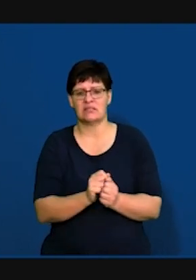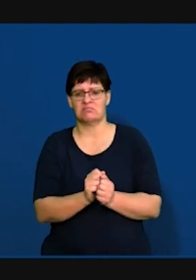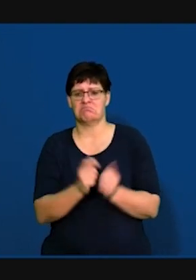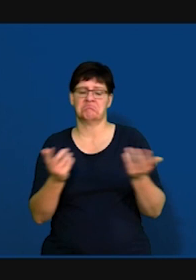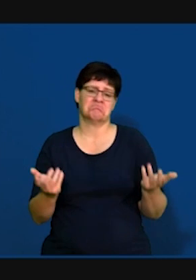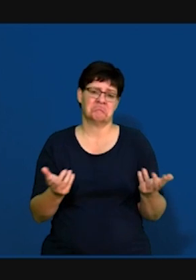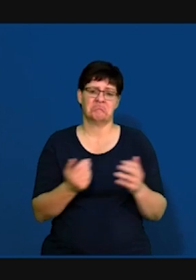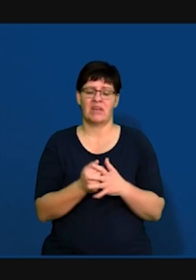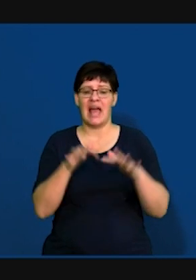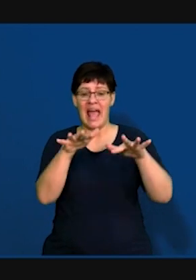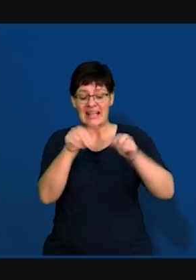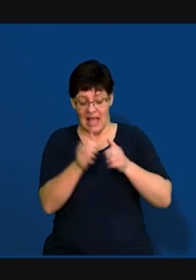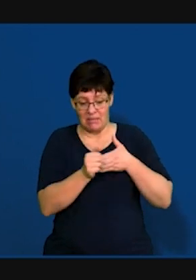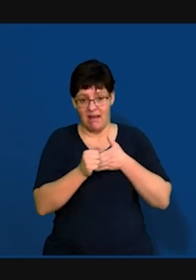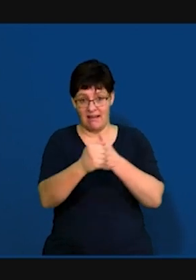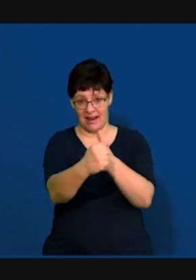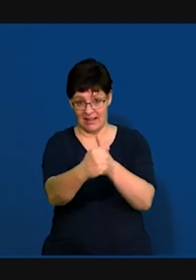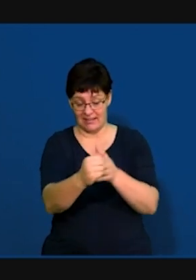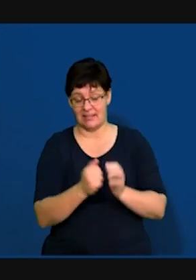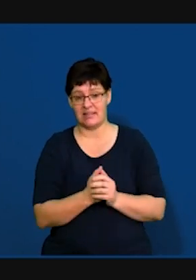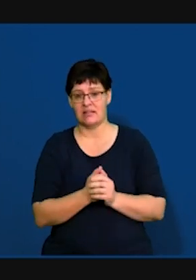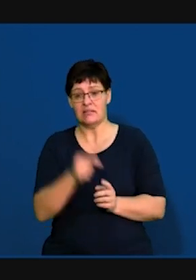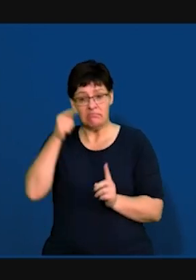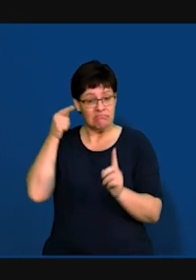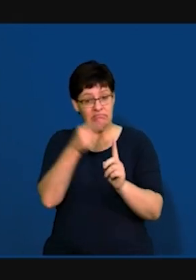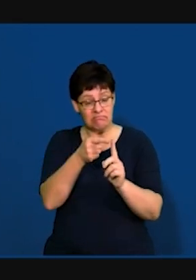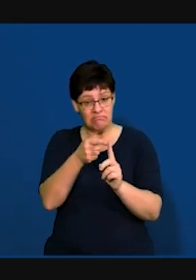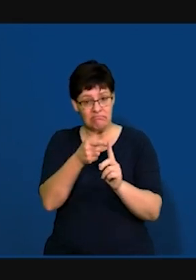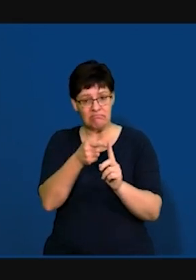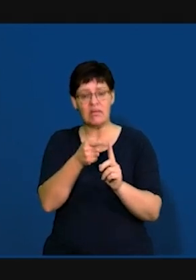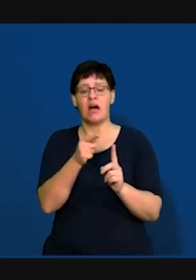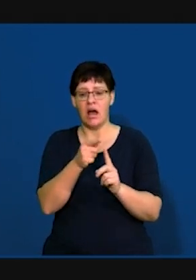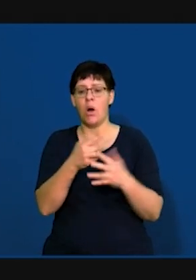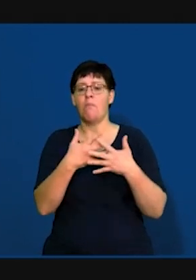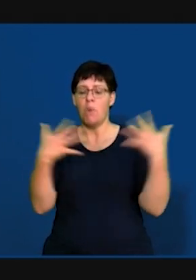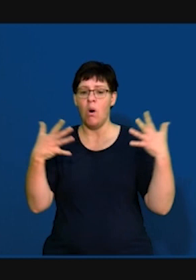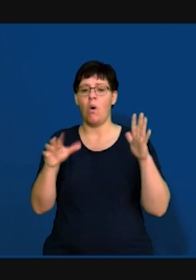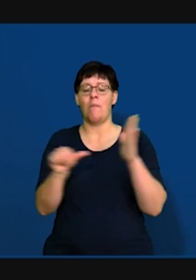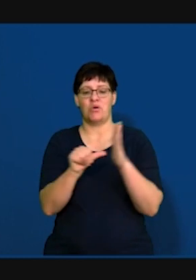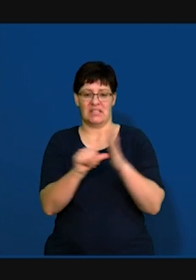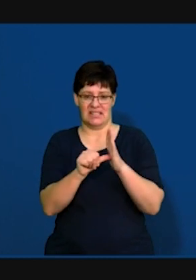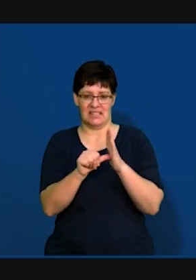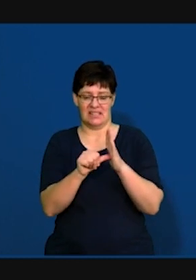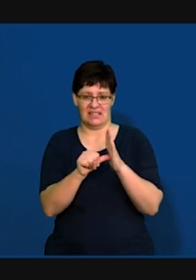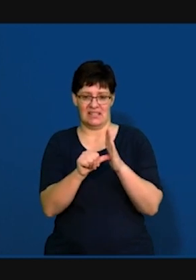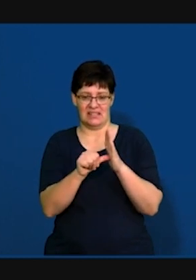from the exam guidelines, okay? So the exam guideline is the most important tool